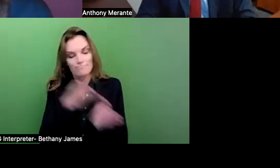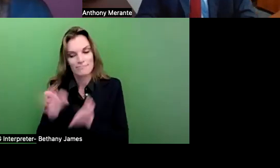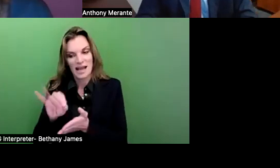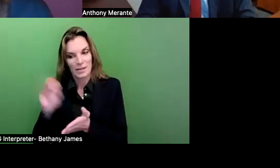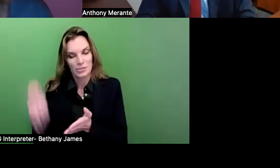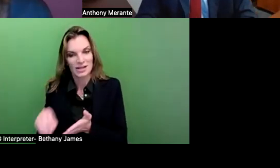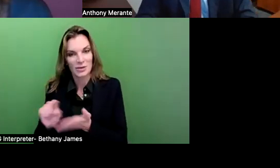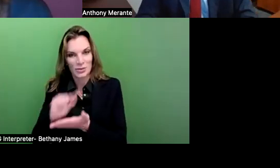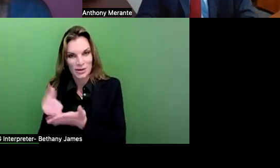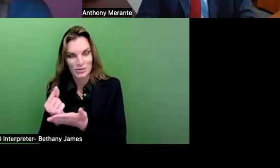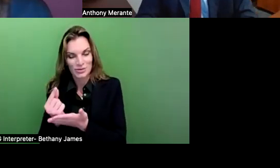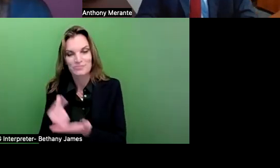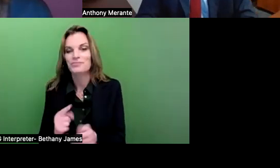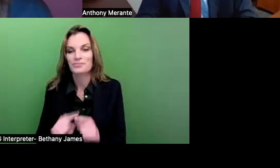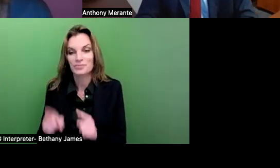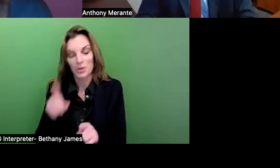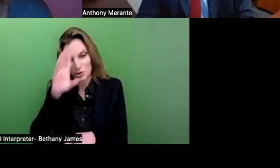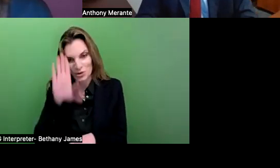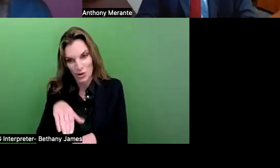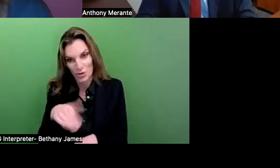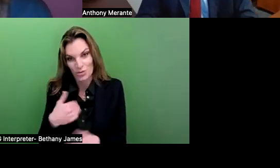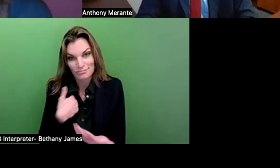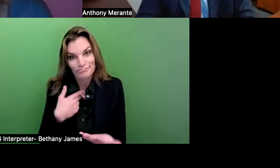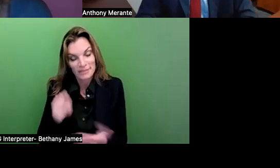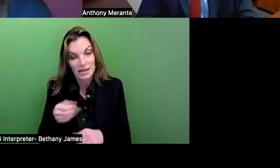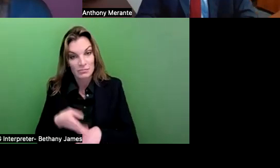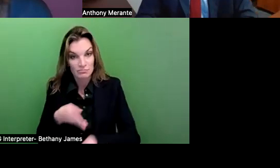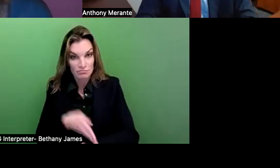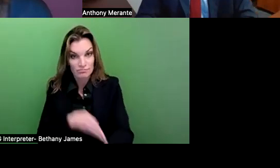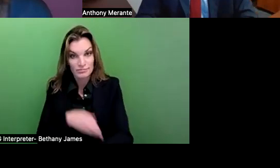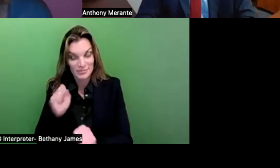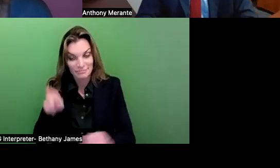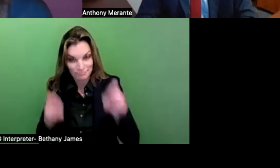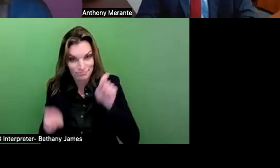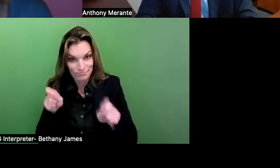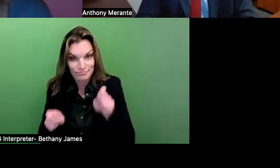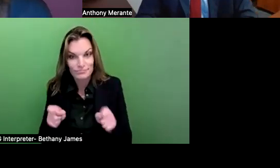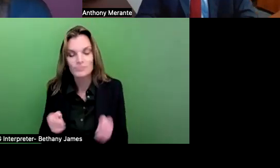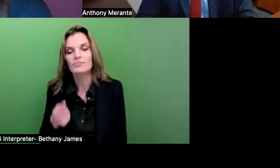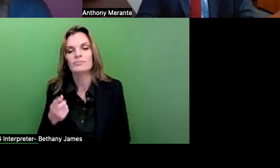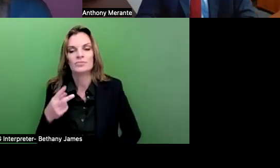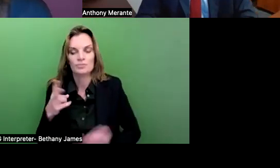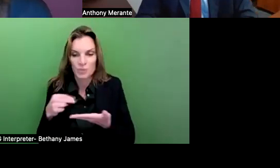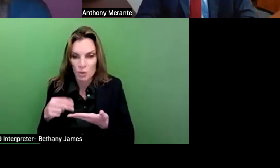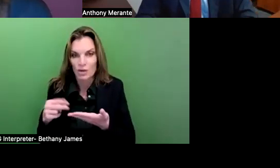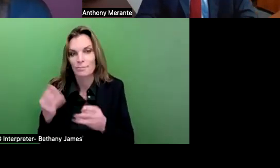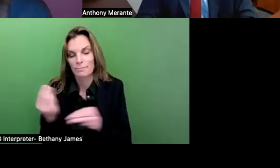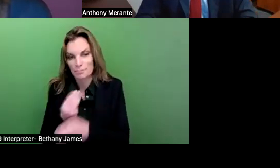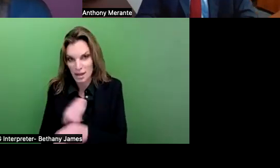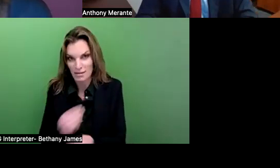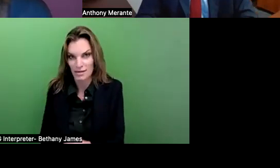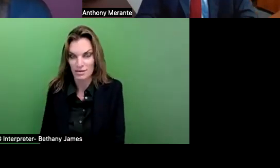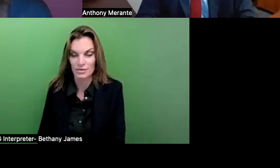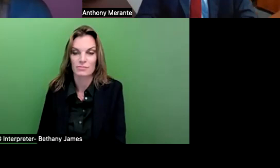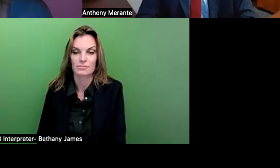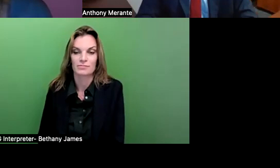day, we do also know that we do have other areas that need to be addressed, the areas of reading and math and making sure that we